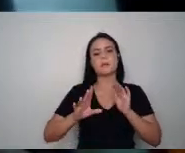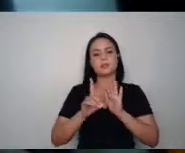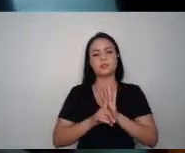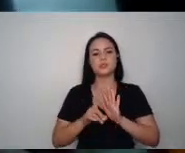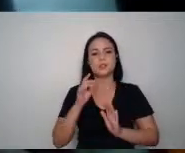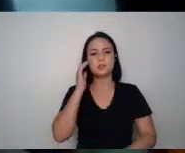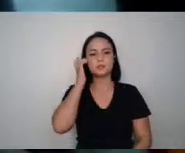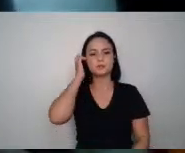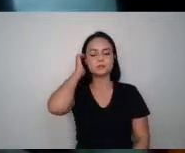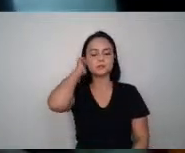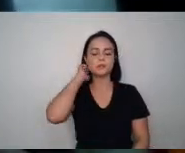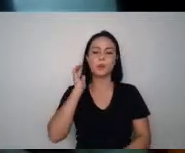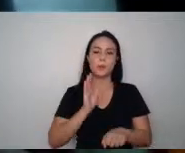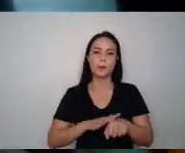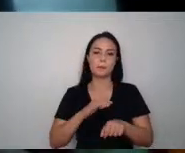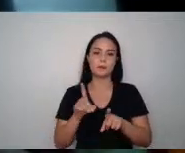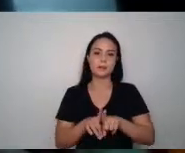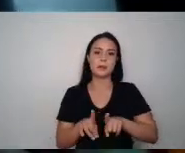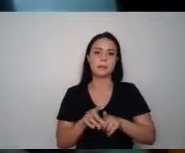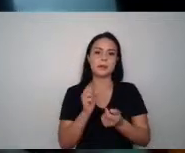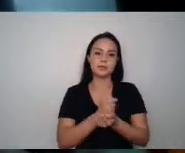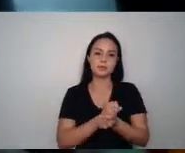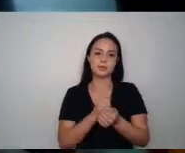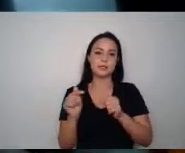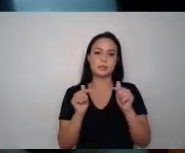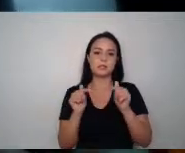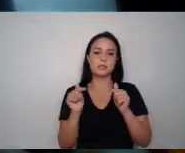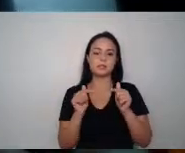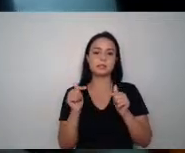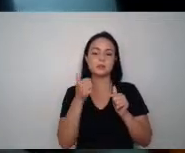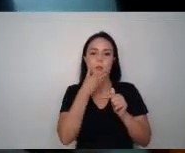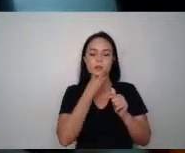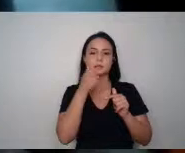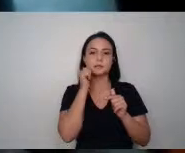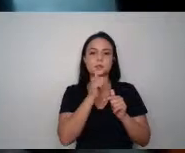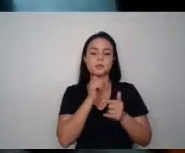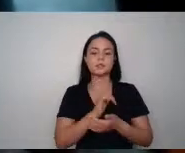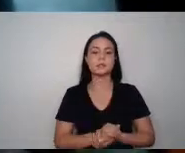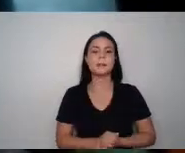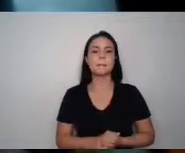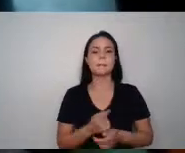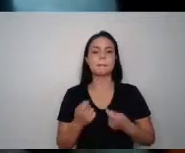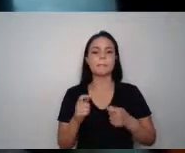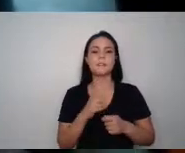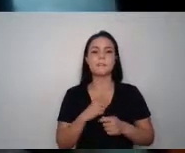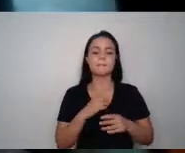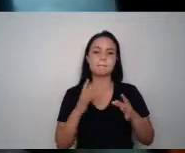ways of working, how labor law came to be,